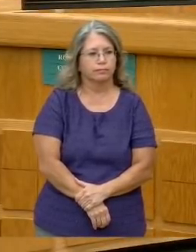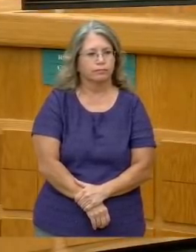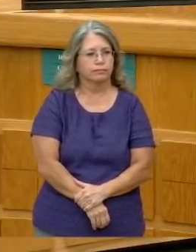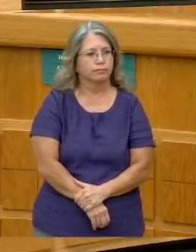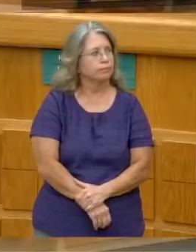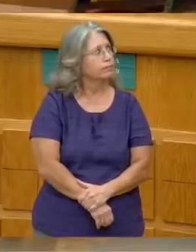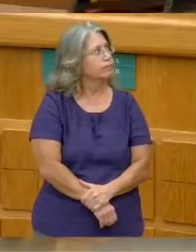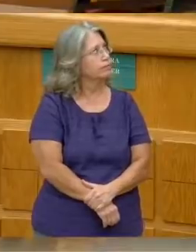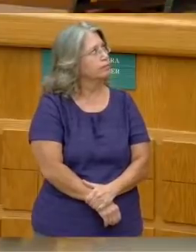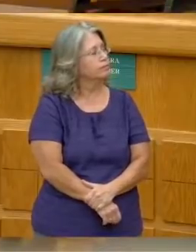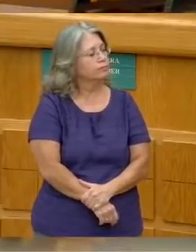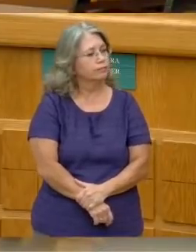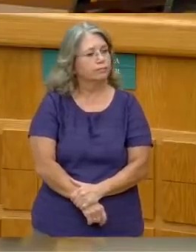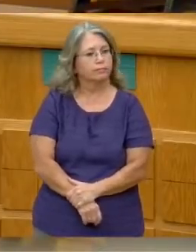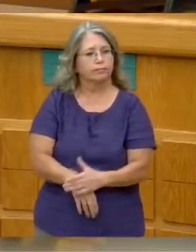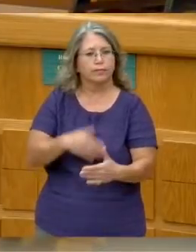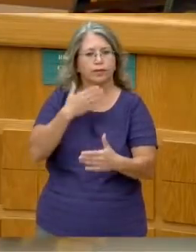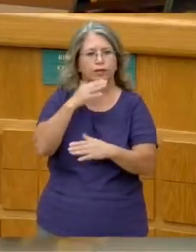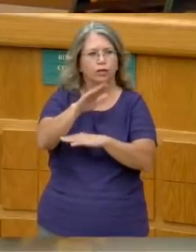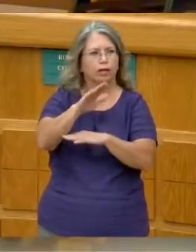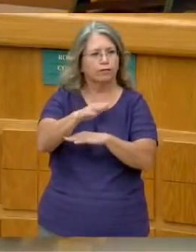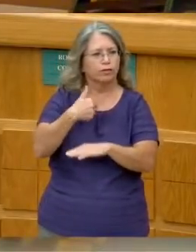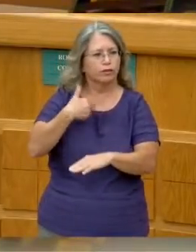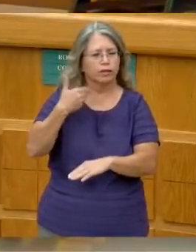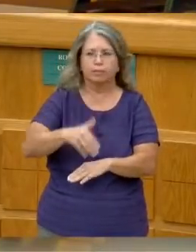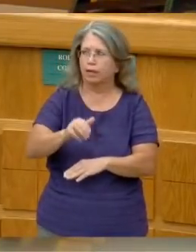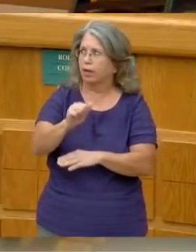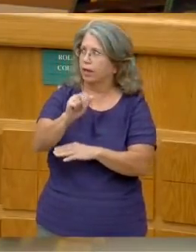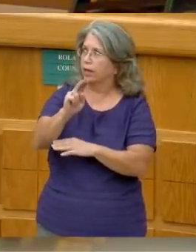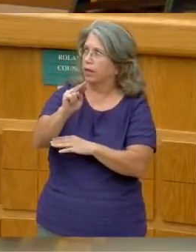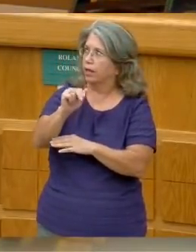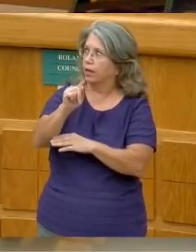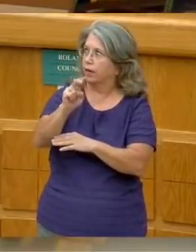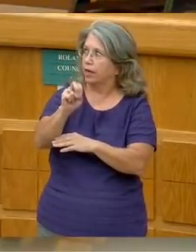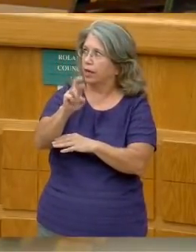Good afternoon. Annette Rodriguez, Health Director.